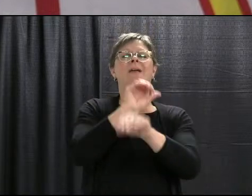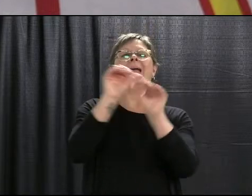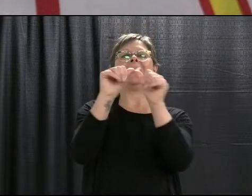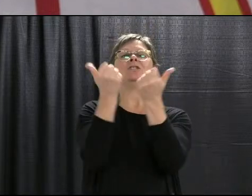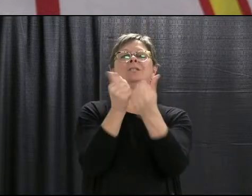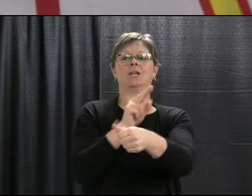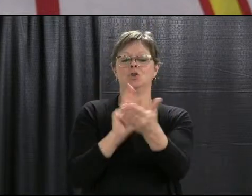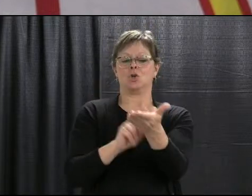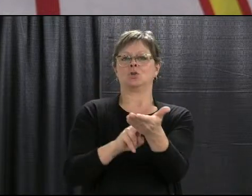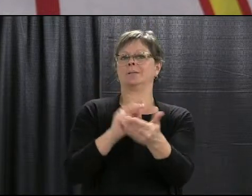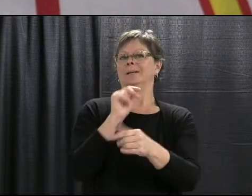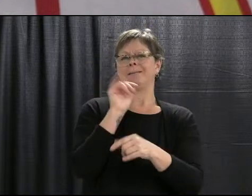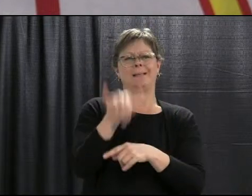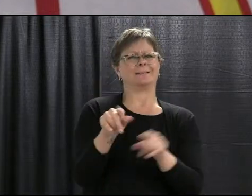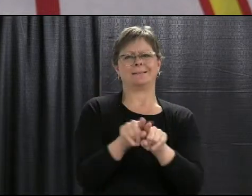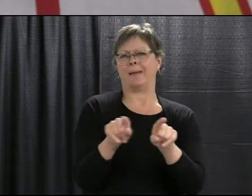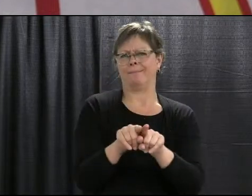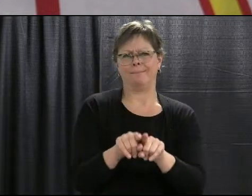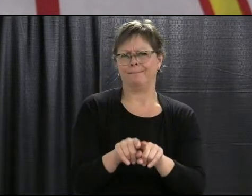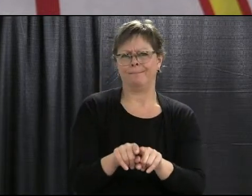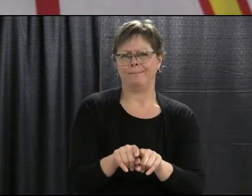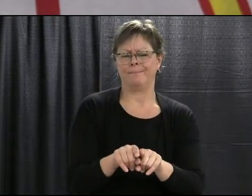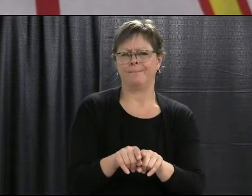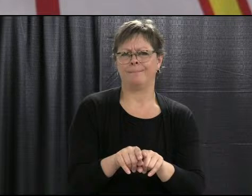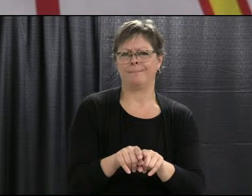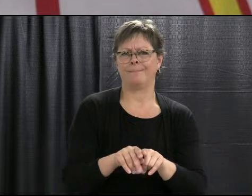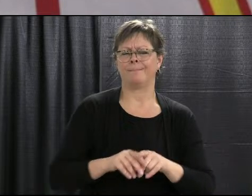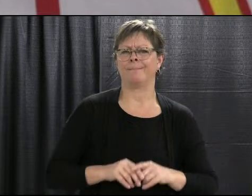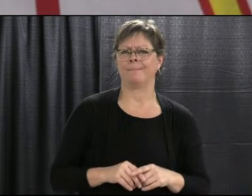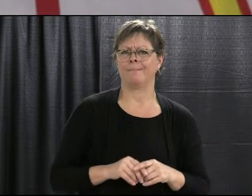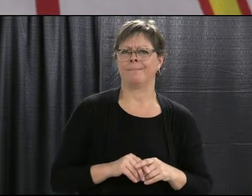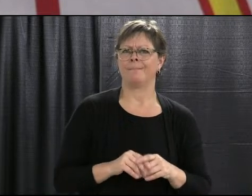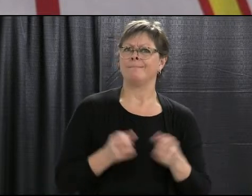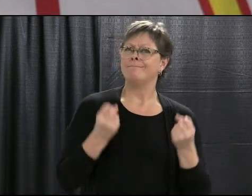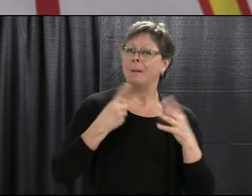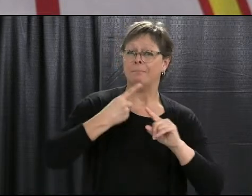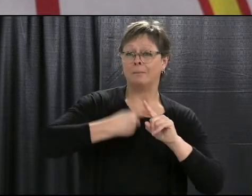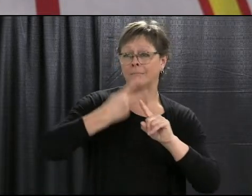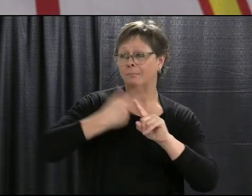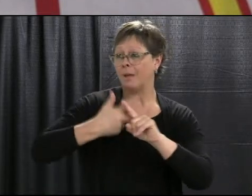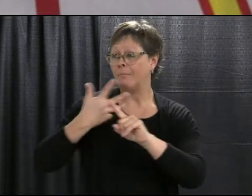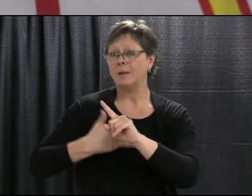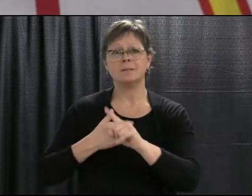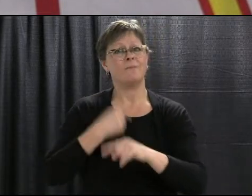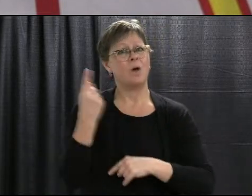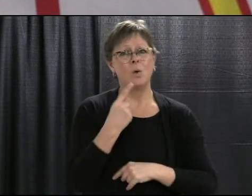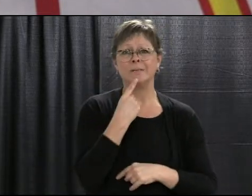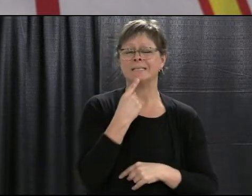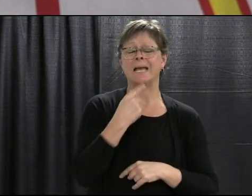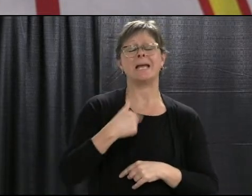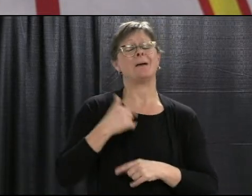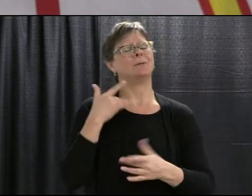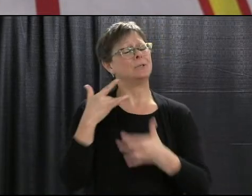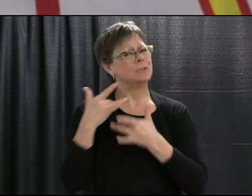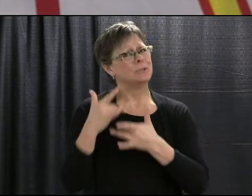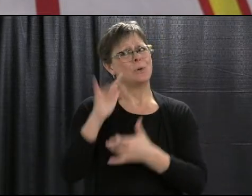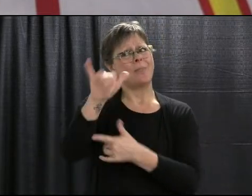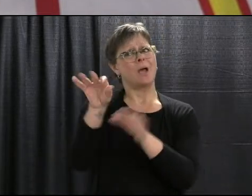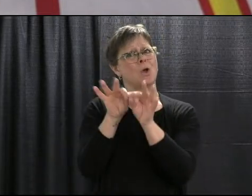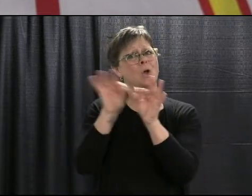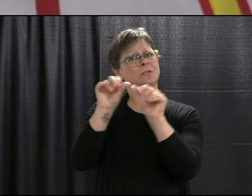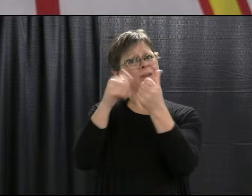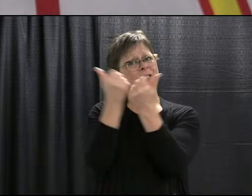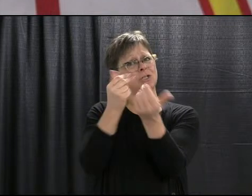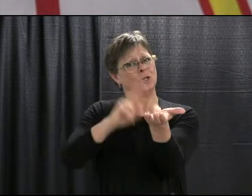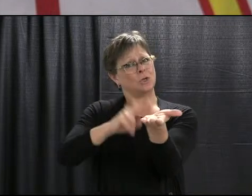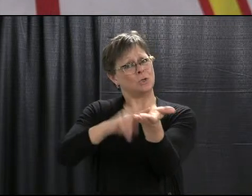news. I've said vocally for months and months that I'm concerned about the cost of agency nursing, not only